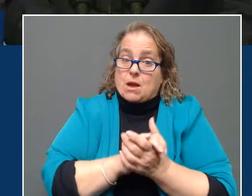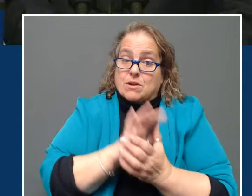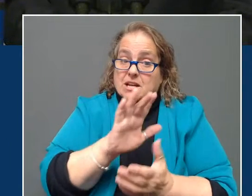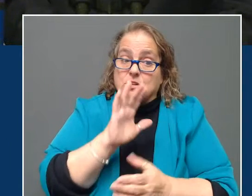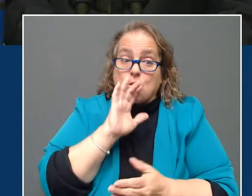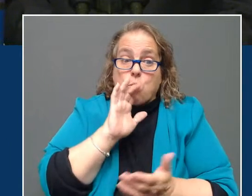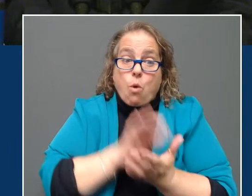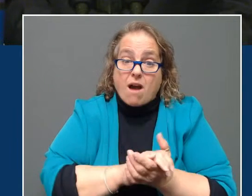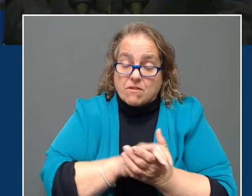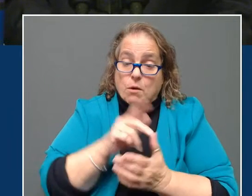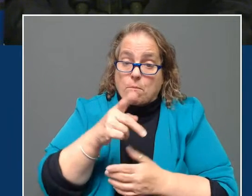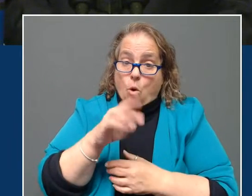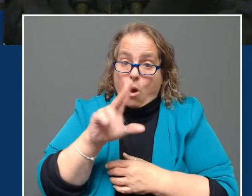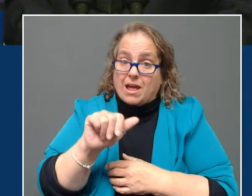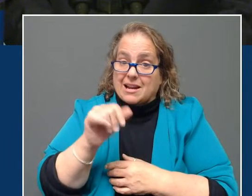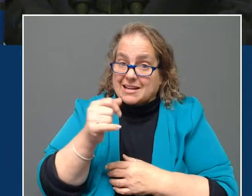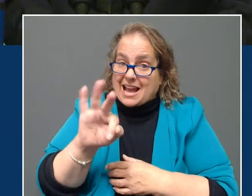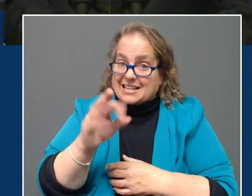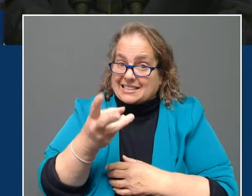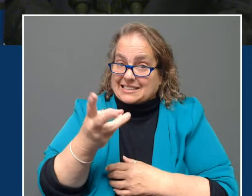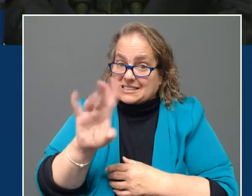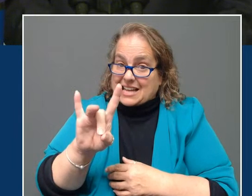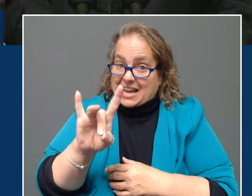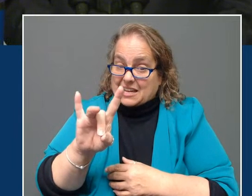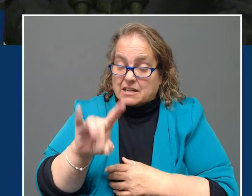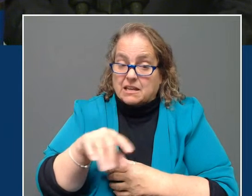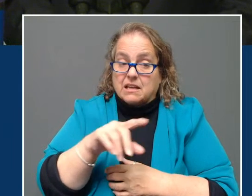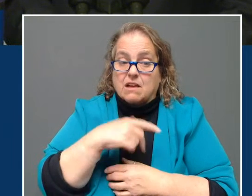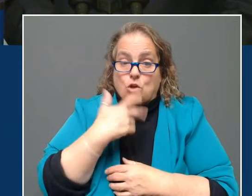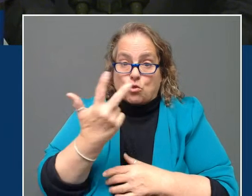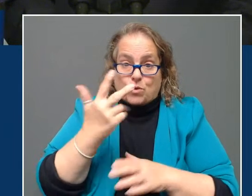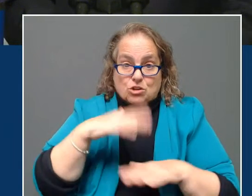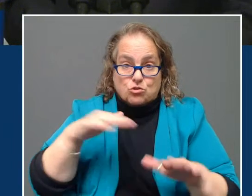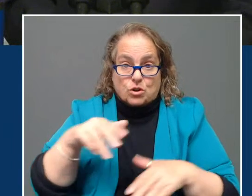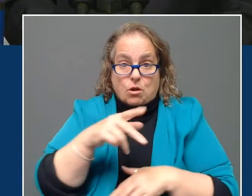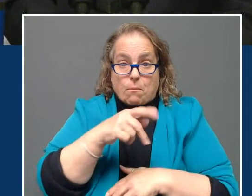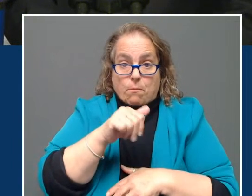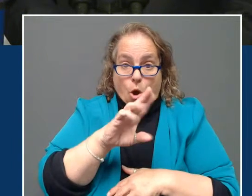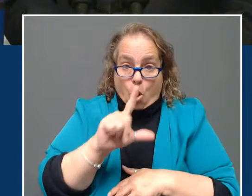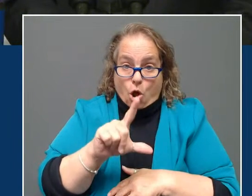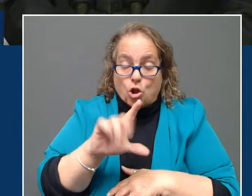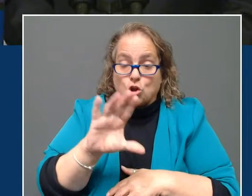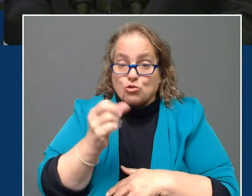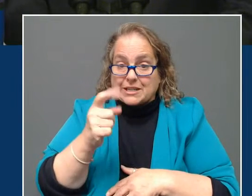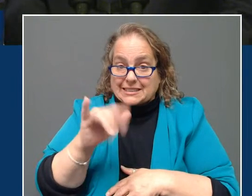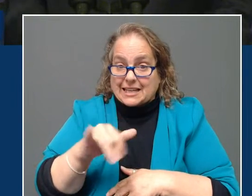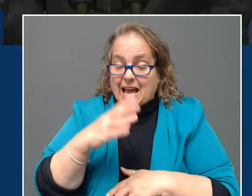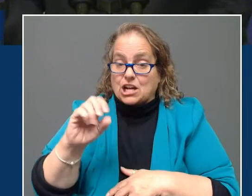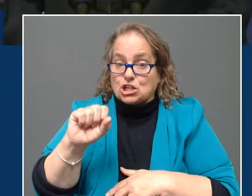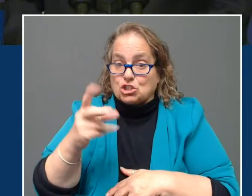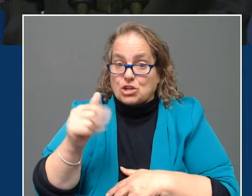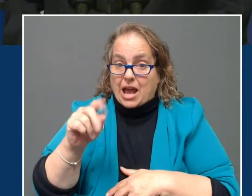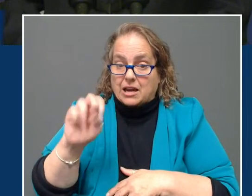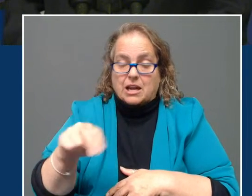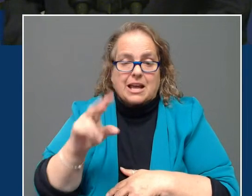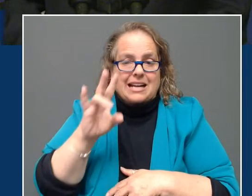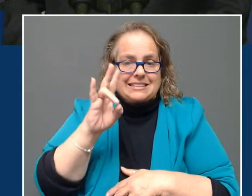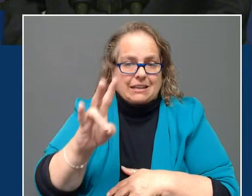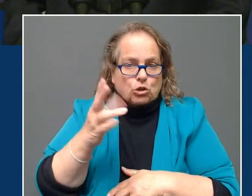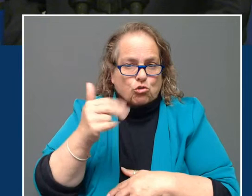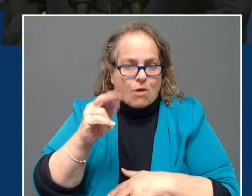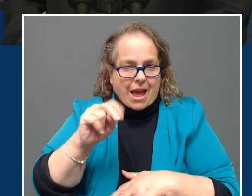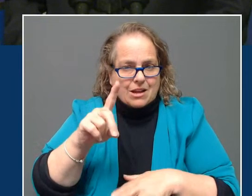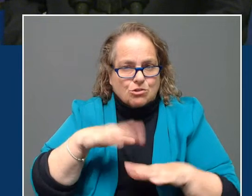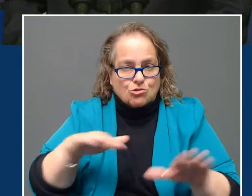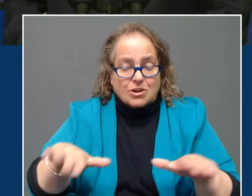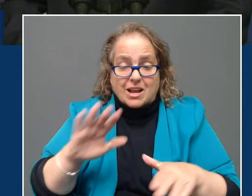and together they had 3 children, Paul, Christy, and Shannon, and 7 grandchildren. His family was his priority. His friend